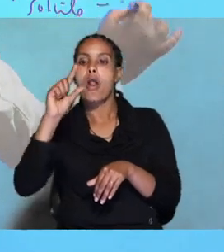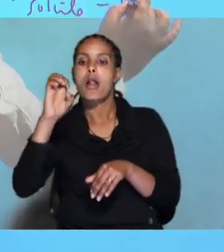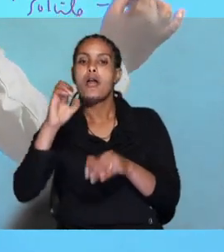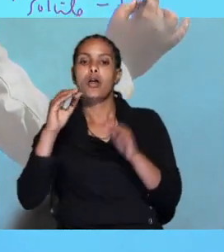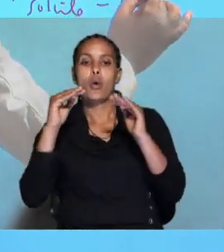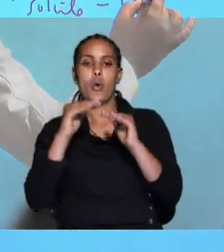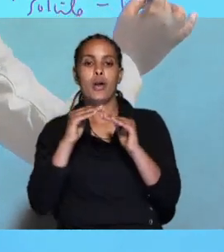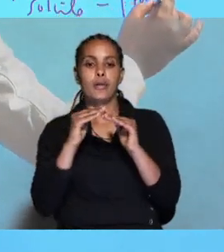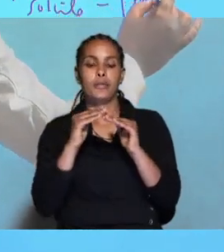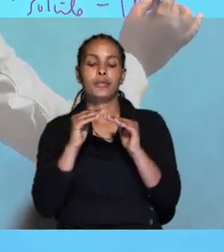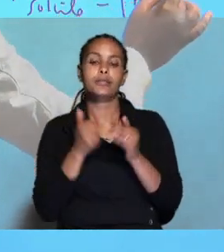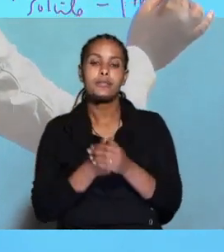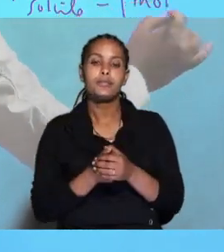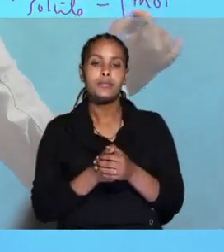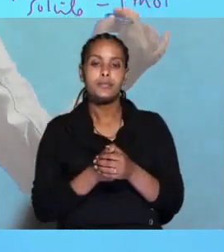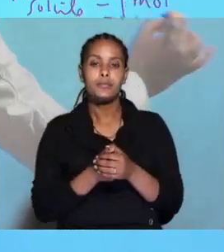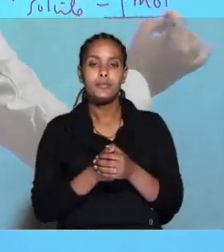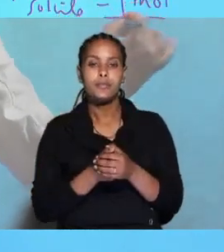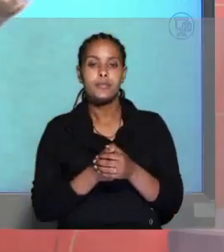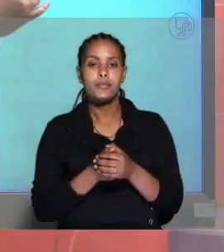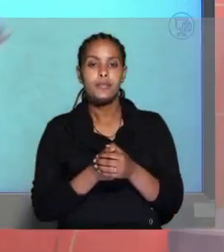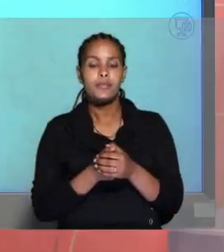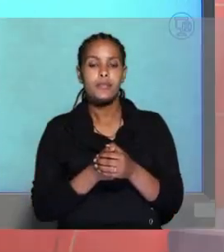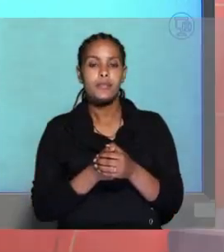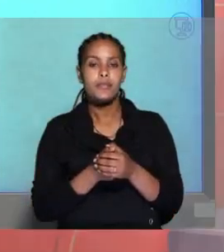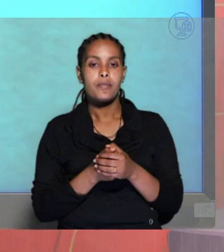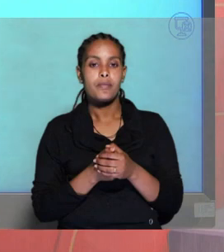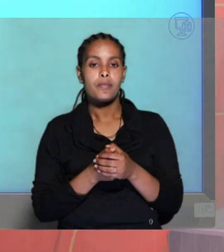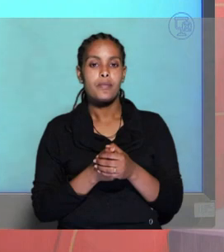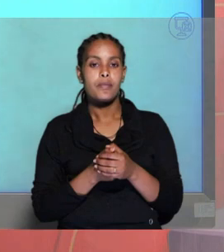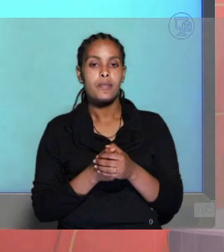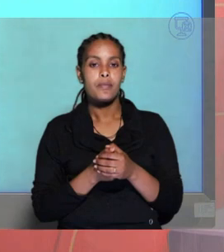equal 1 mole.